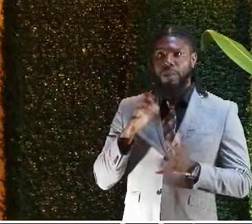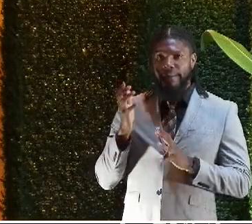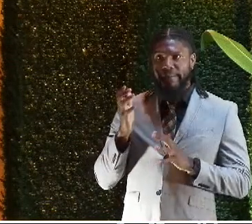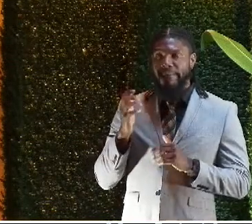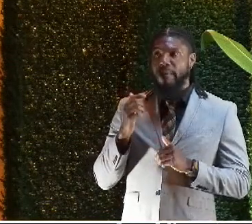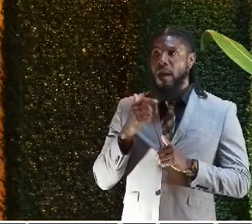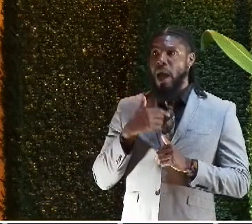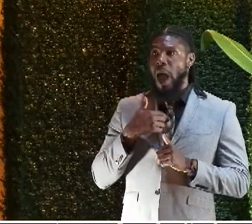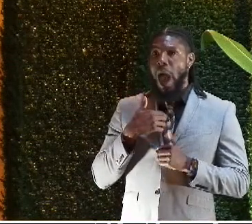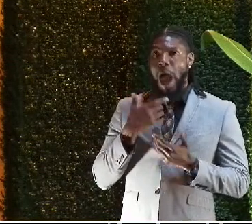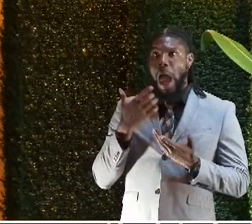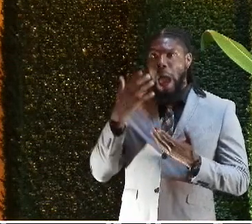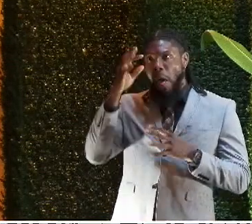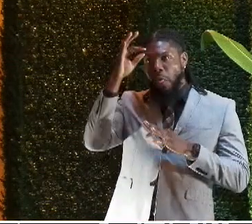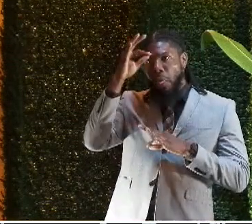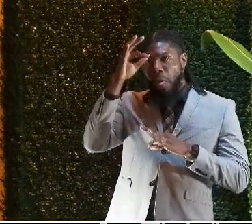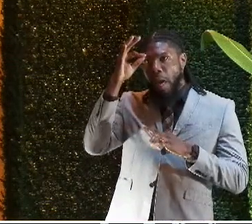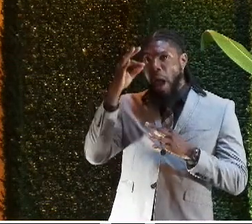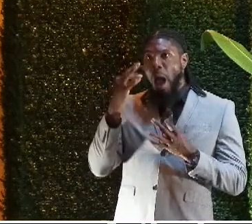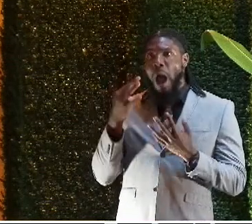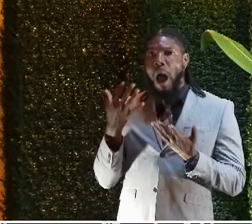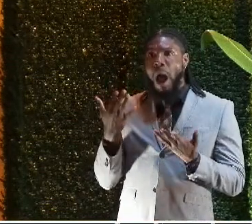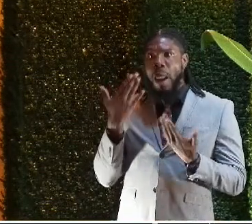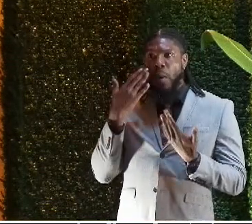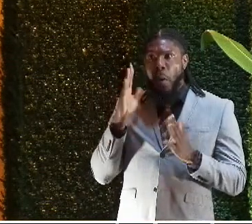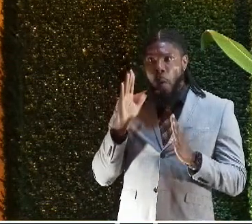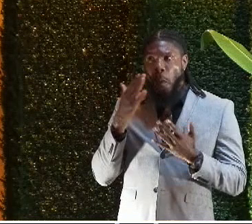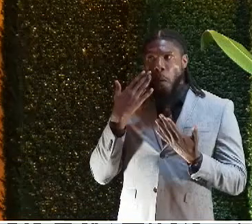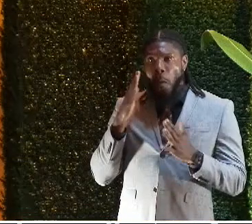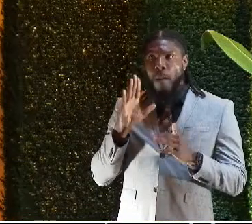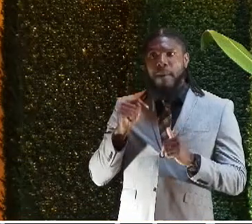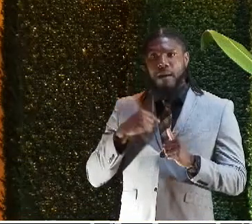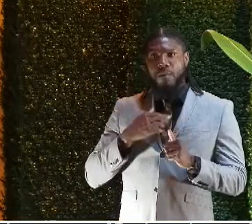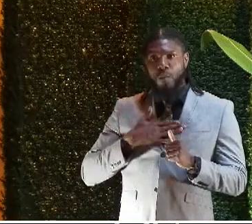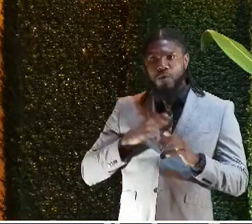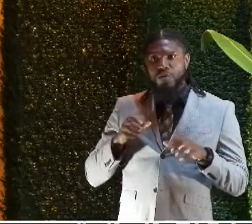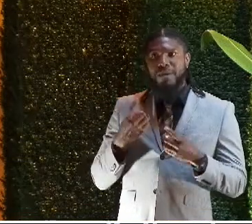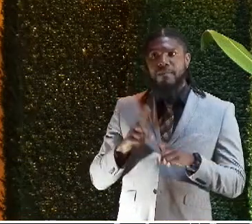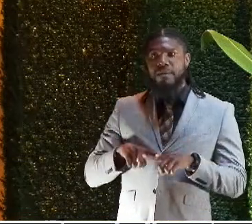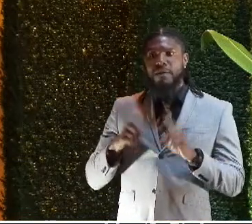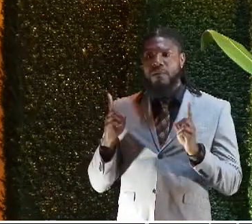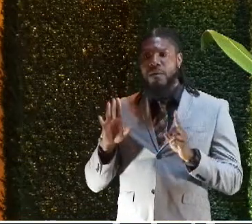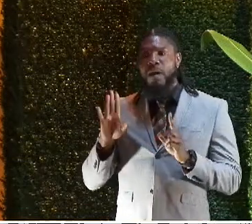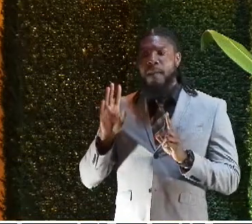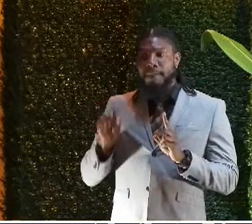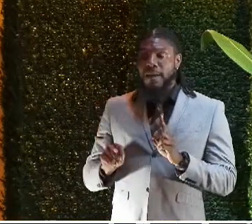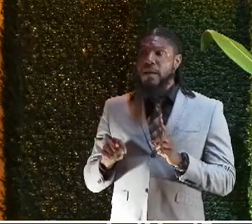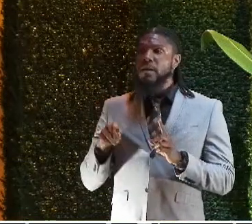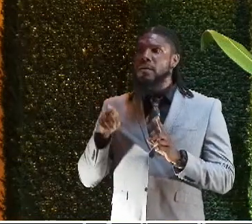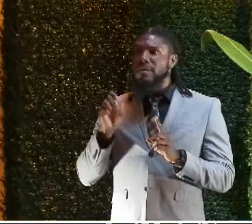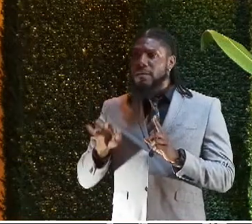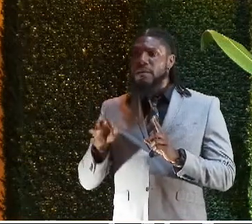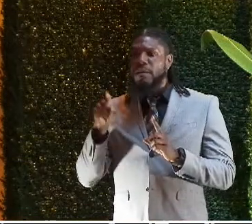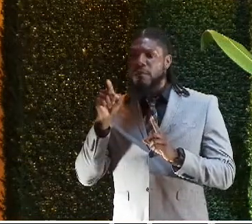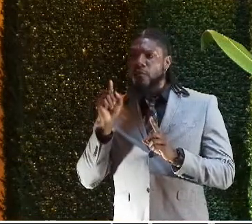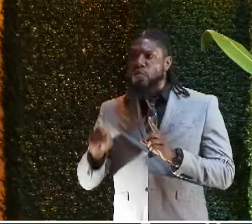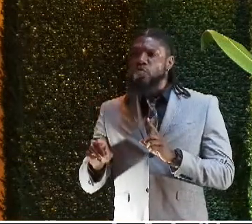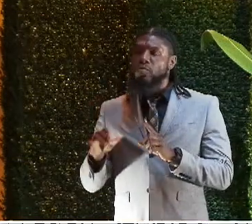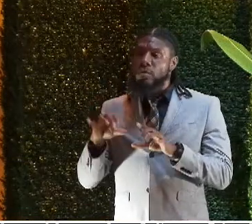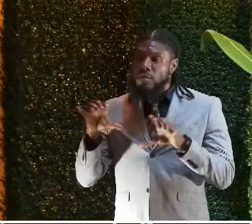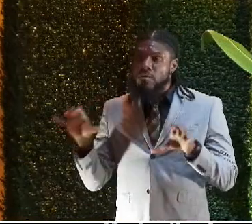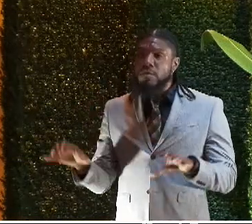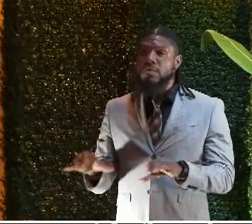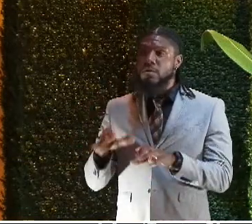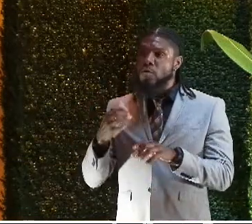better, and I'm willing to do something different about it. But to stand 10 toes down on some things and on some